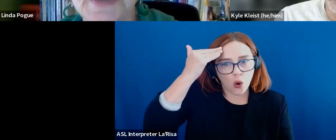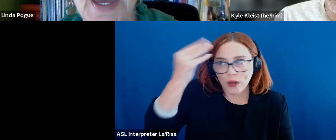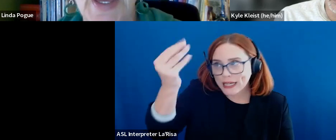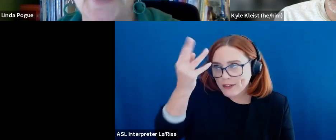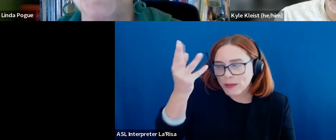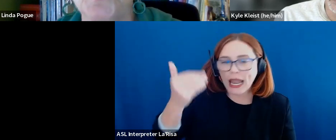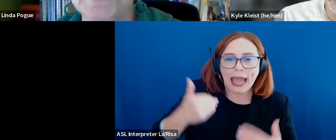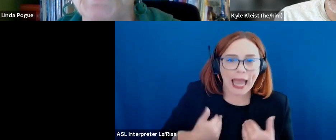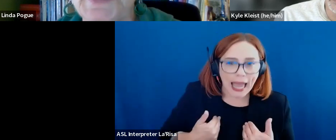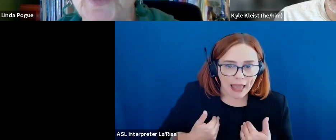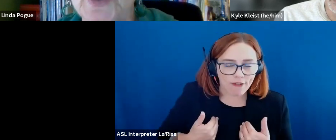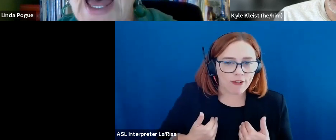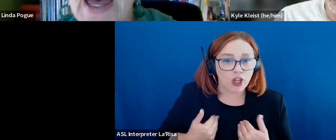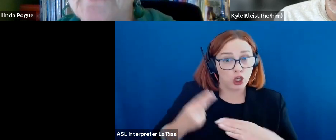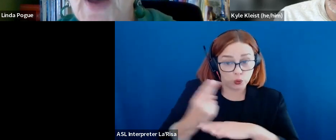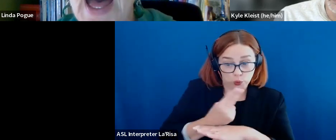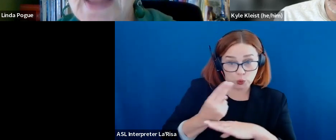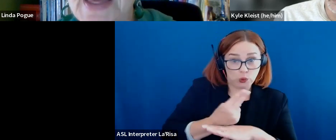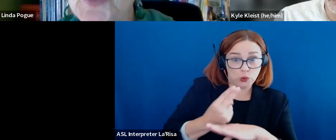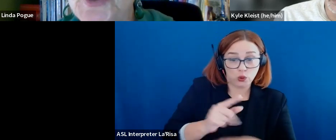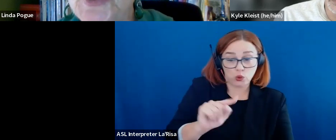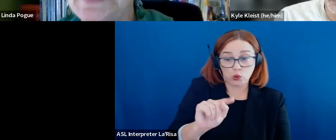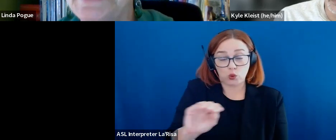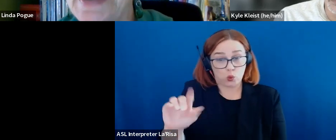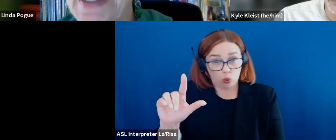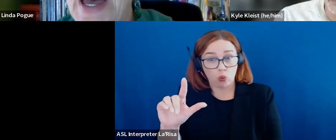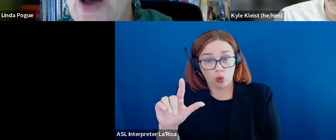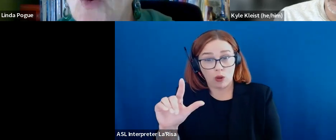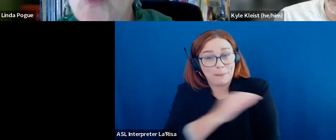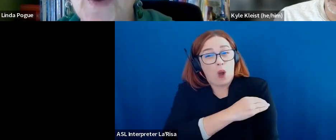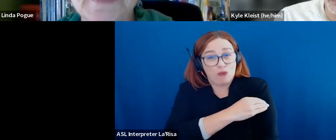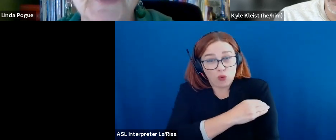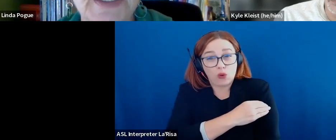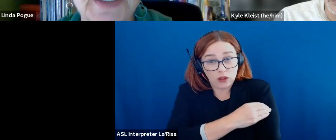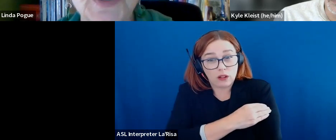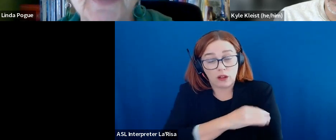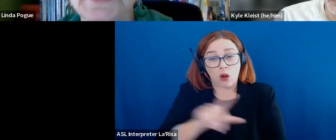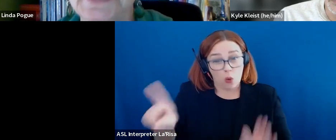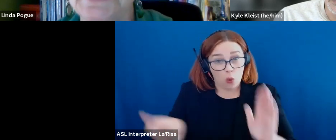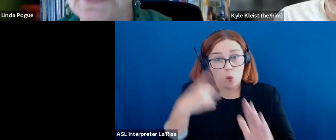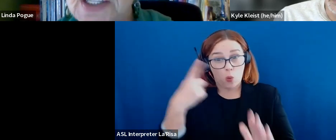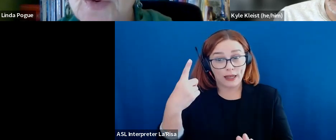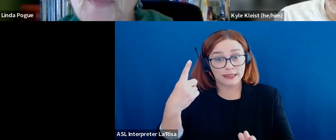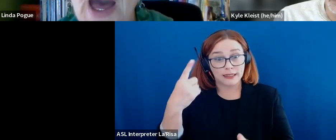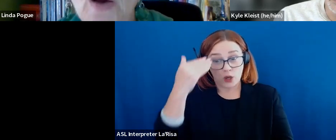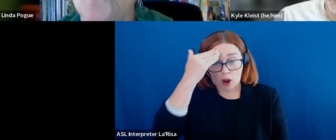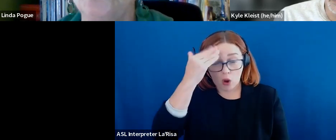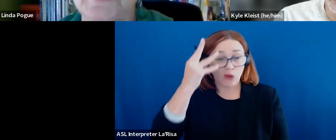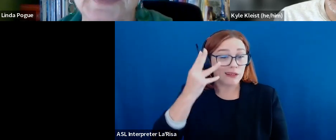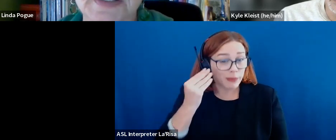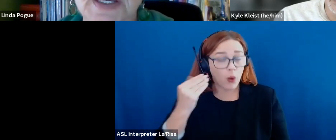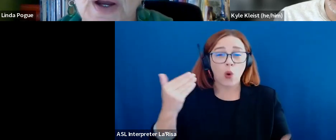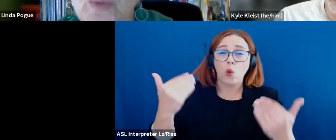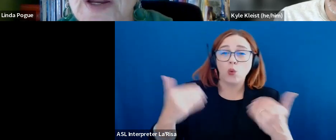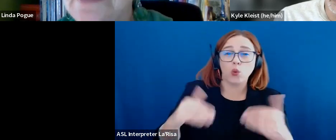is. And once people have had that opportunity, how wonderfully useful it is to empower all